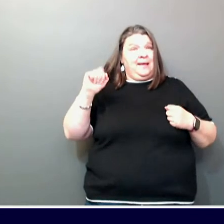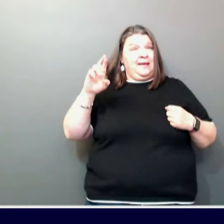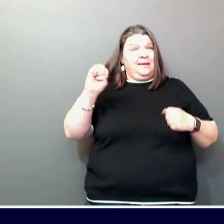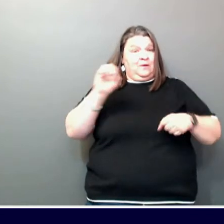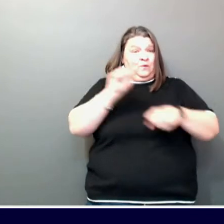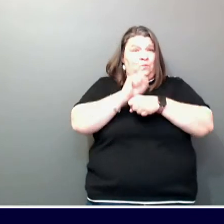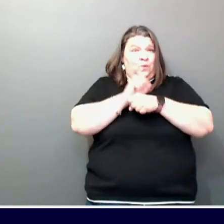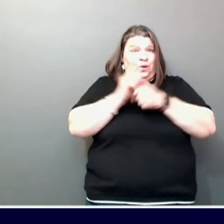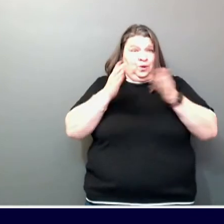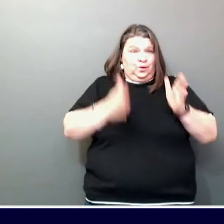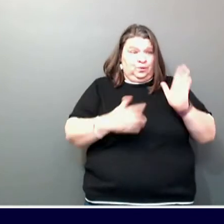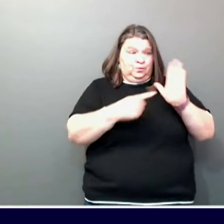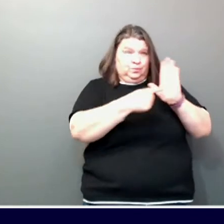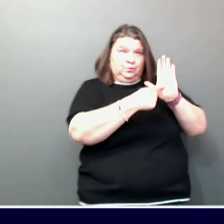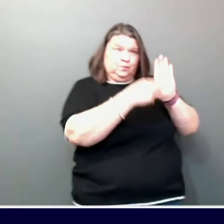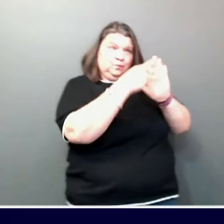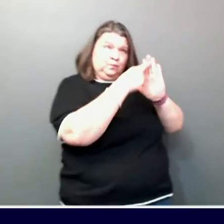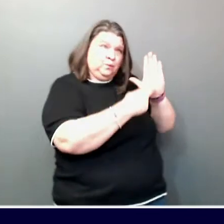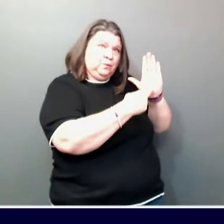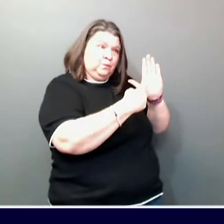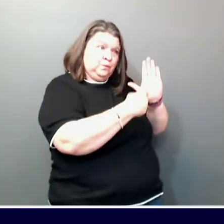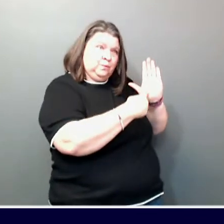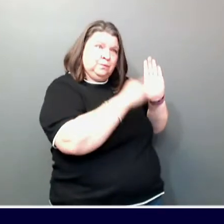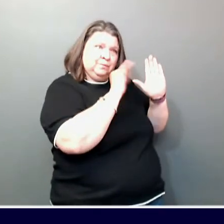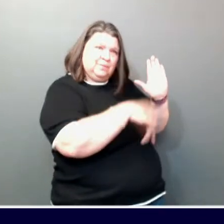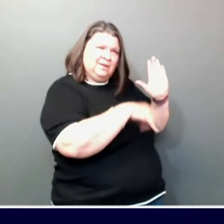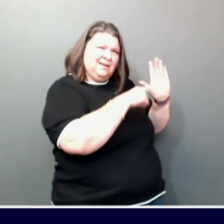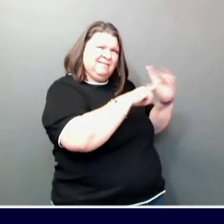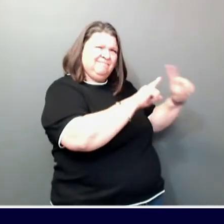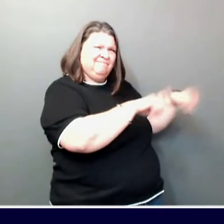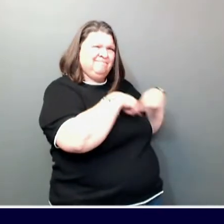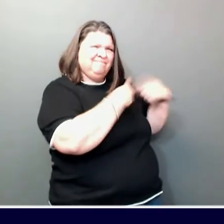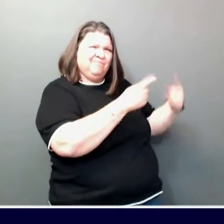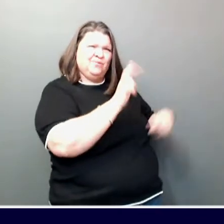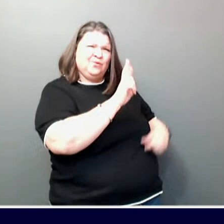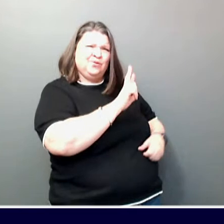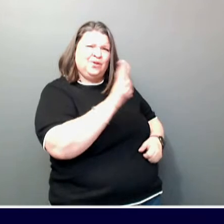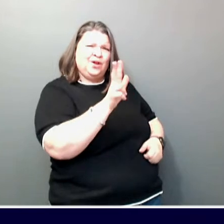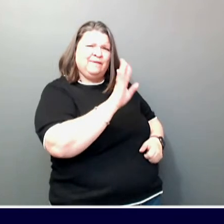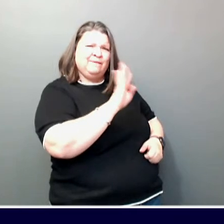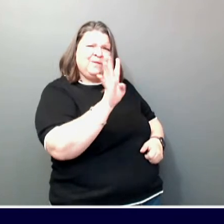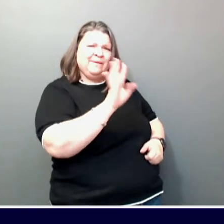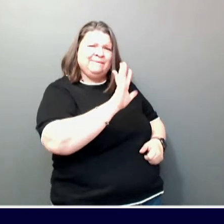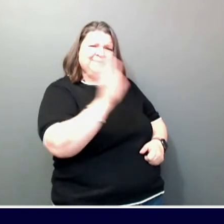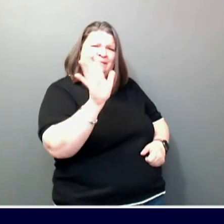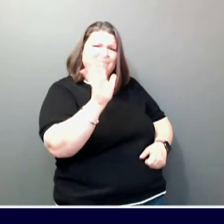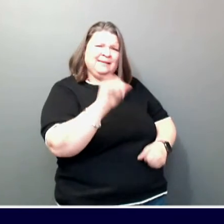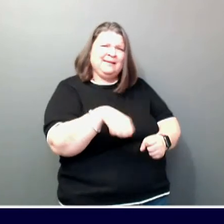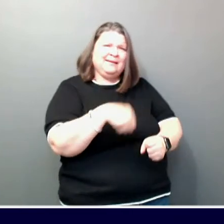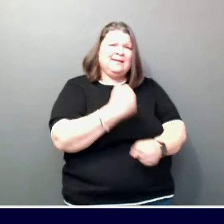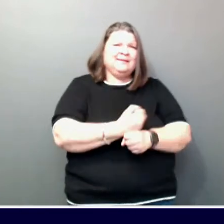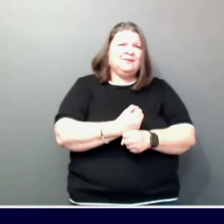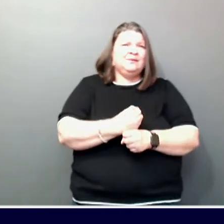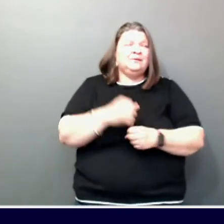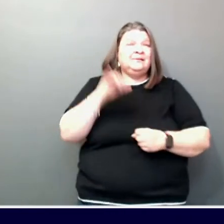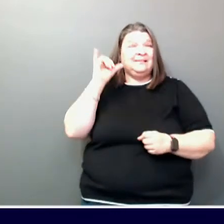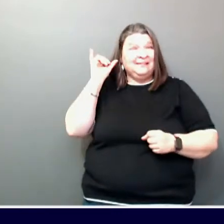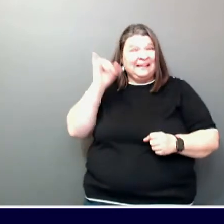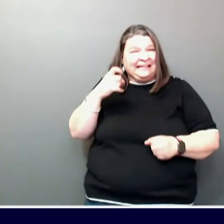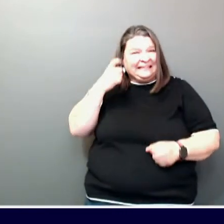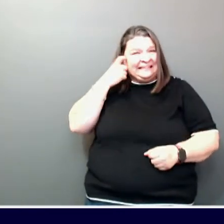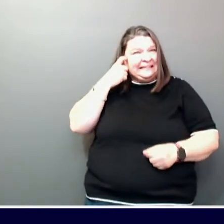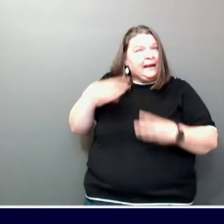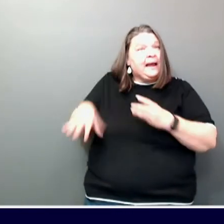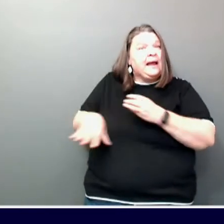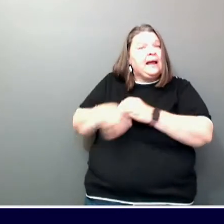back decades. When we, in the past year, updated it to include COVID-19 vaccines